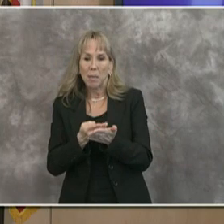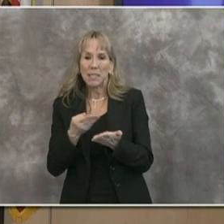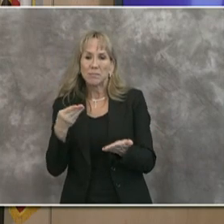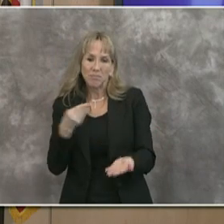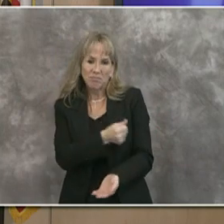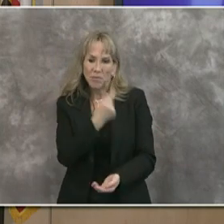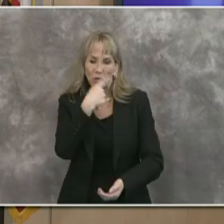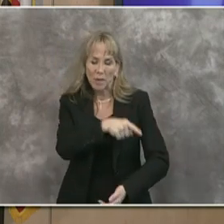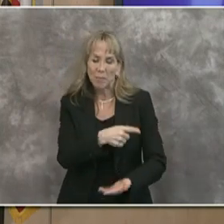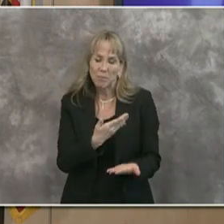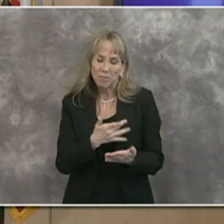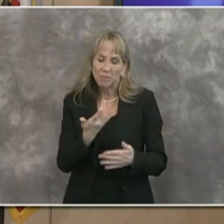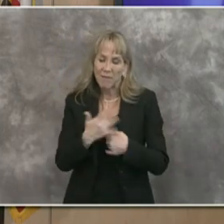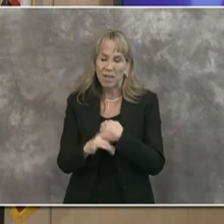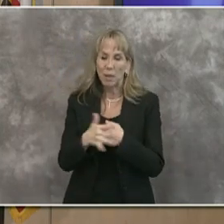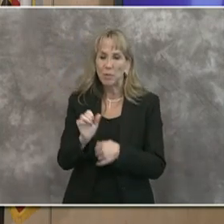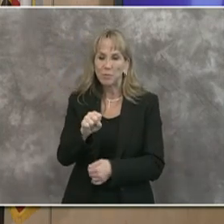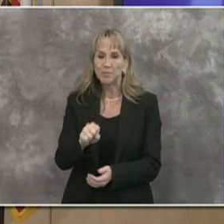them.